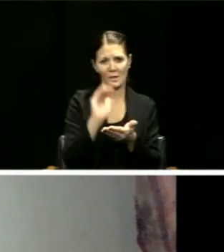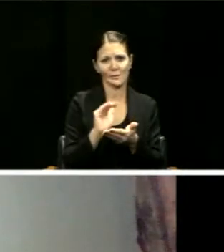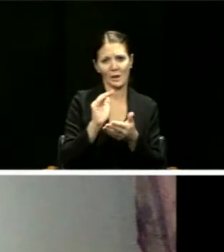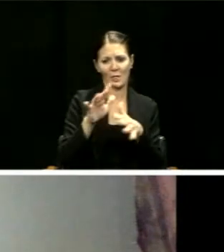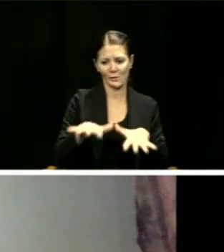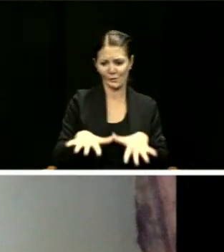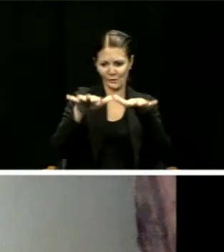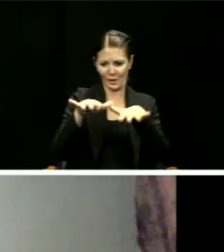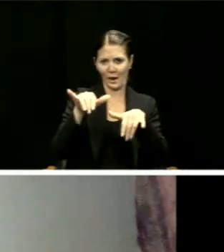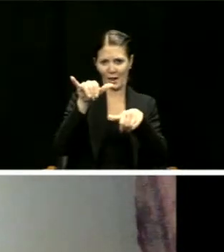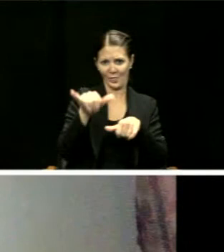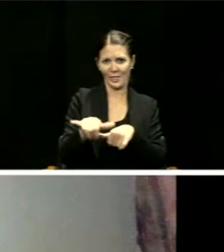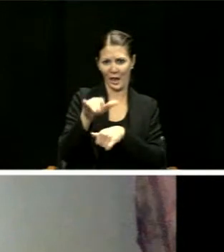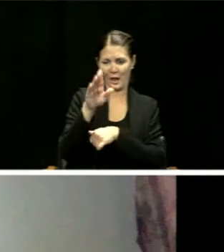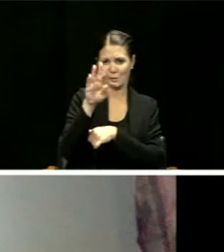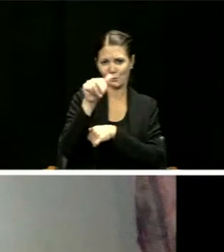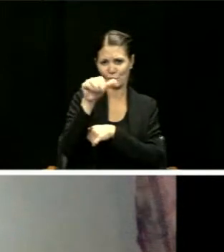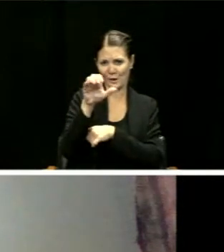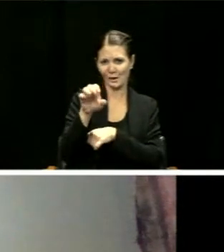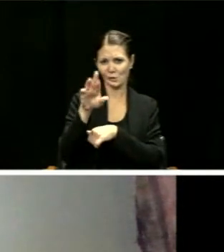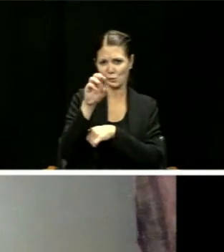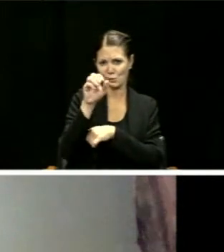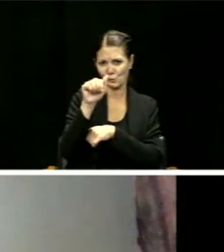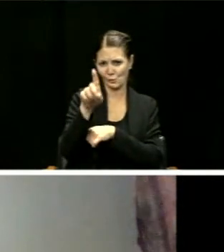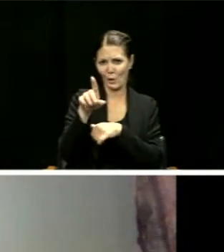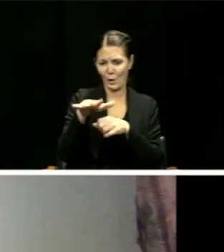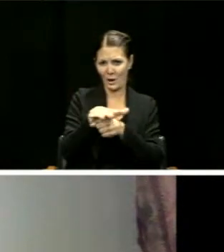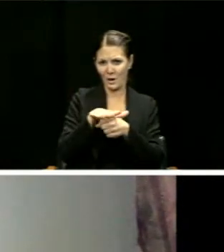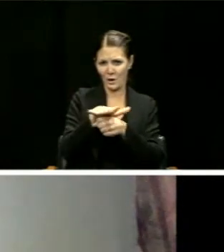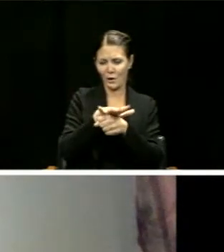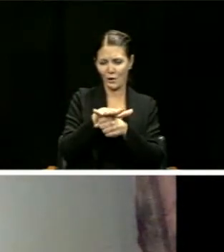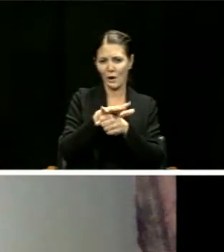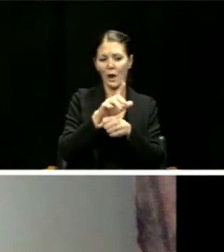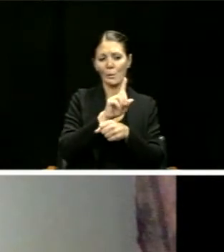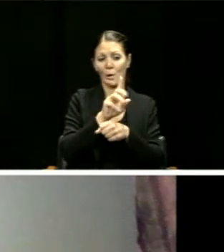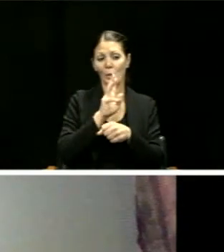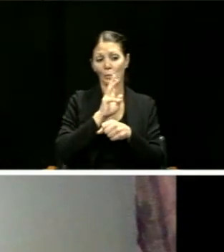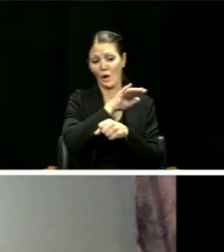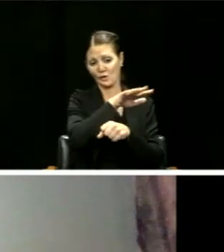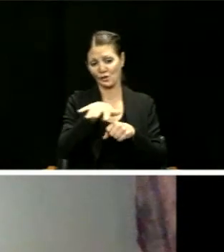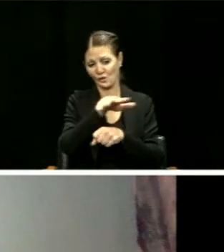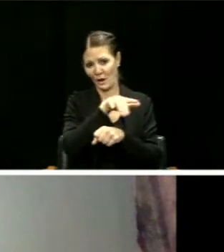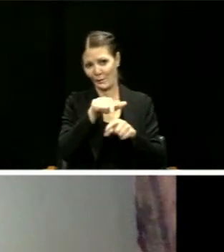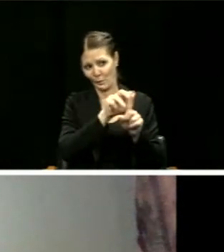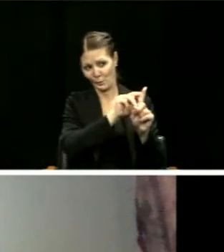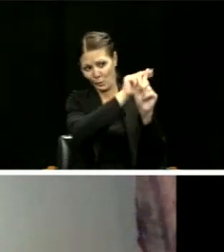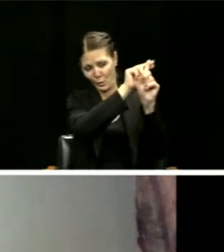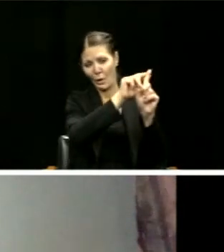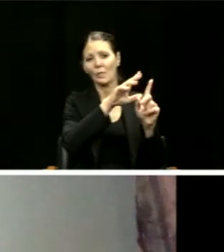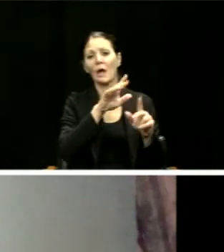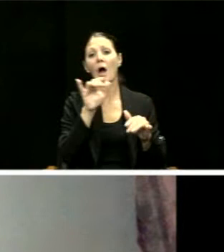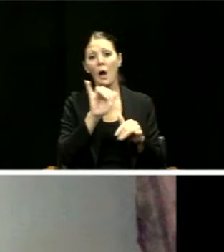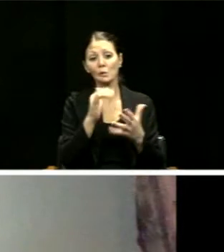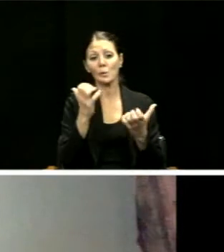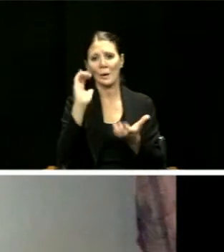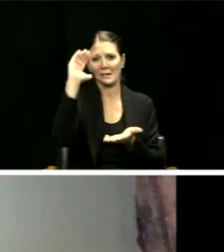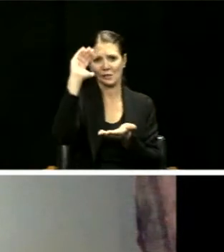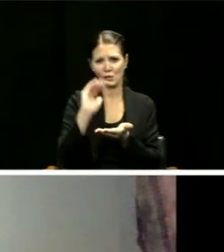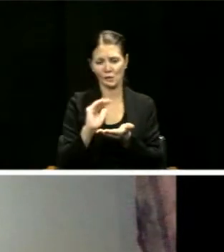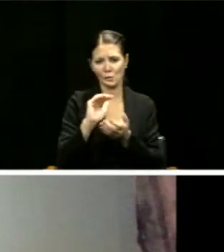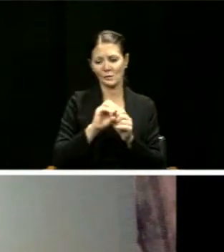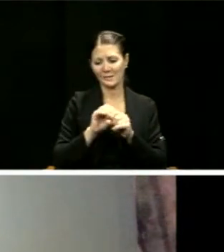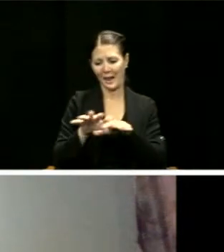flooding in that Brace Road area and the upper part of the watershed, and also to decrease the